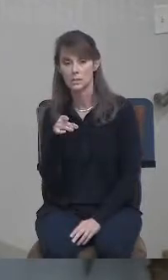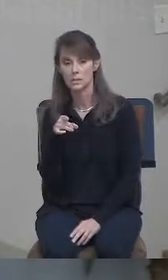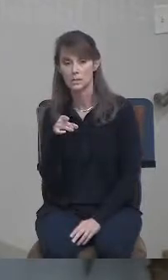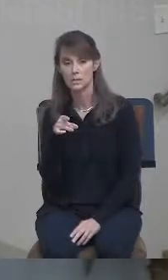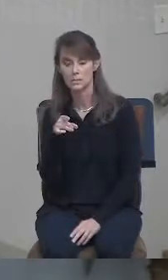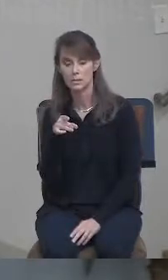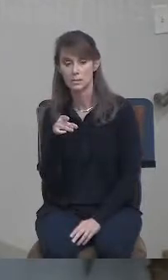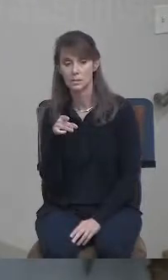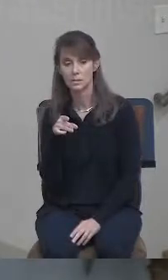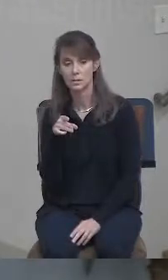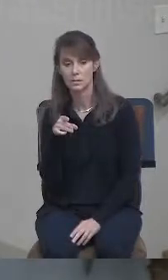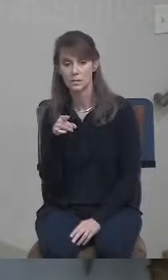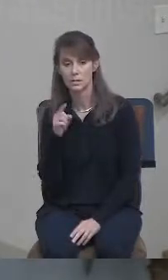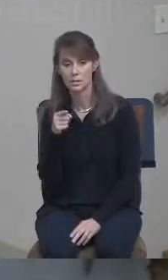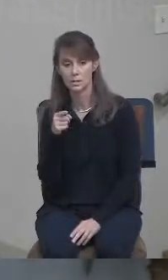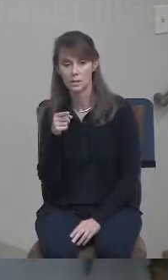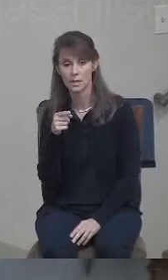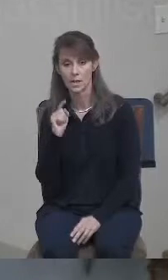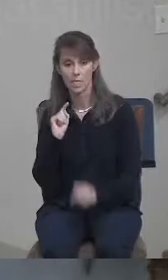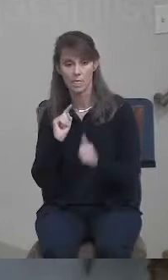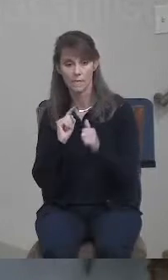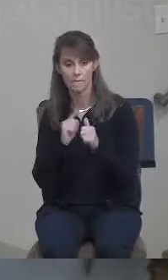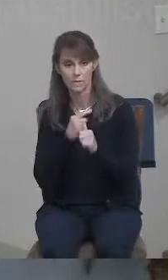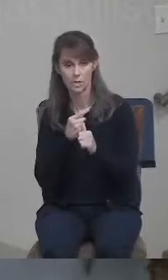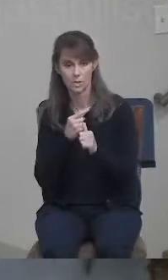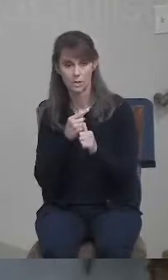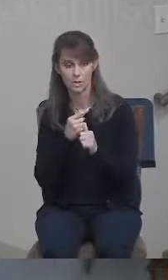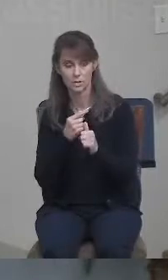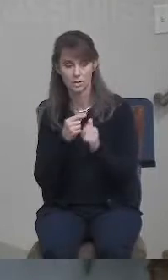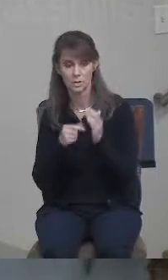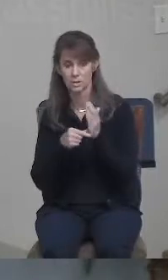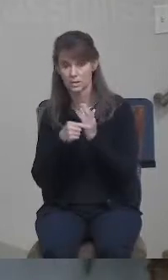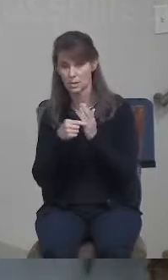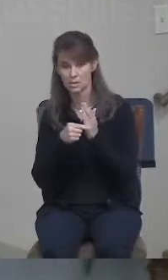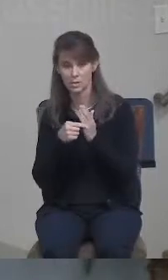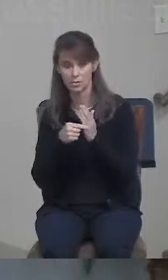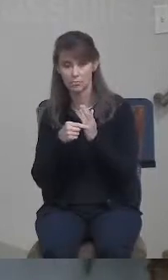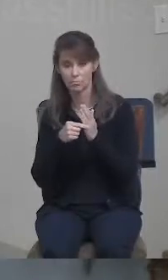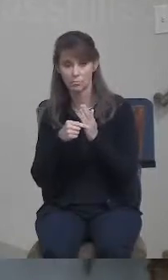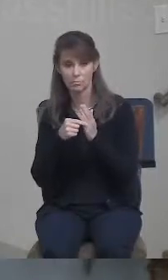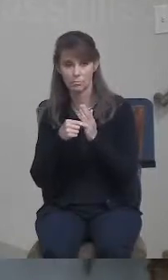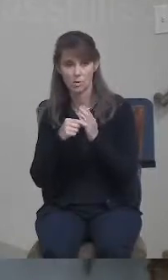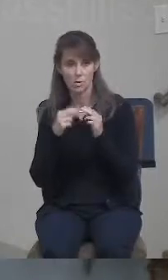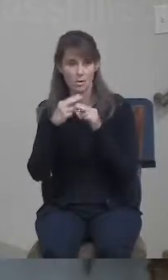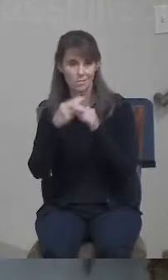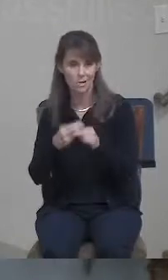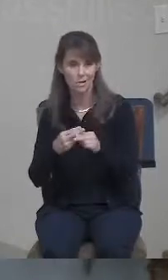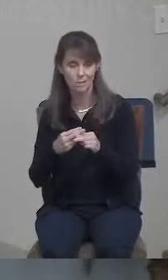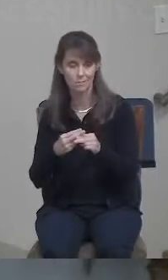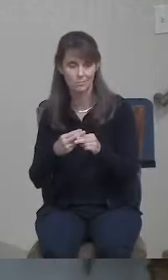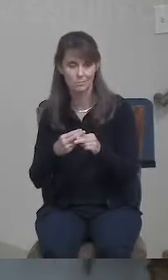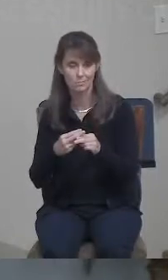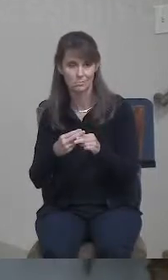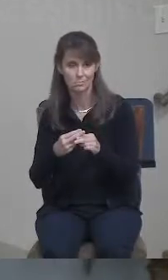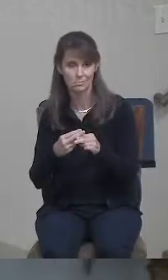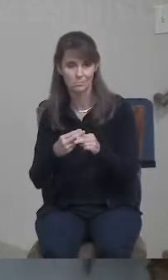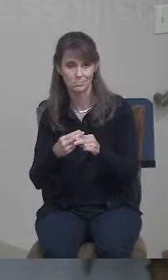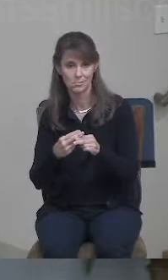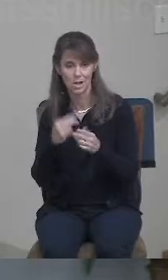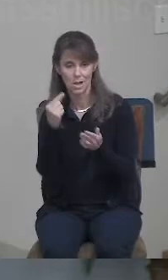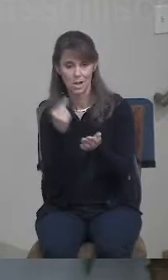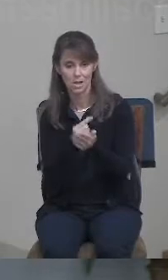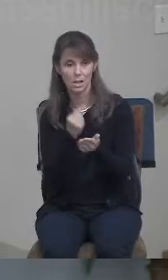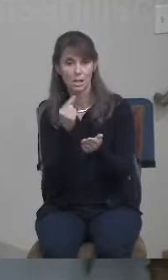Hampshire, the first issue of the Herald of Gospel Liberty, a religious paper. He had only